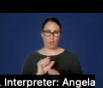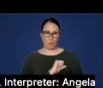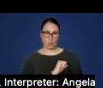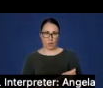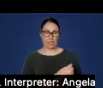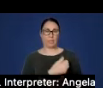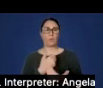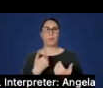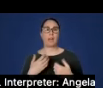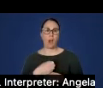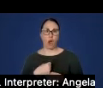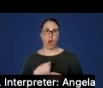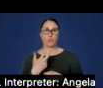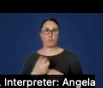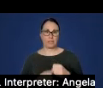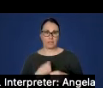years as opposed to 1.